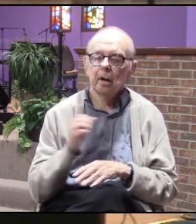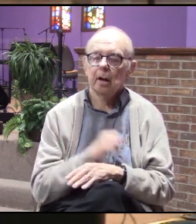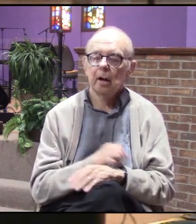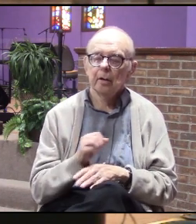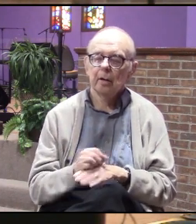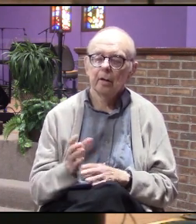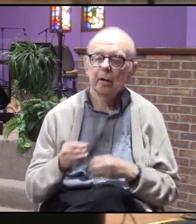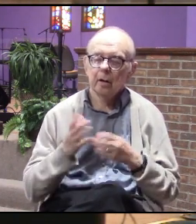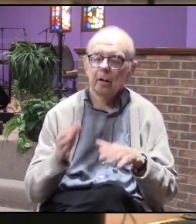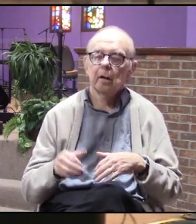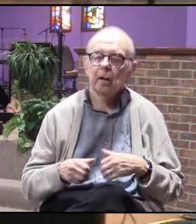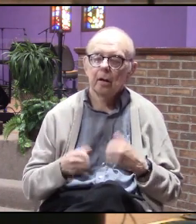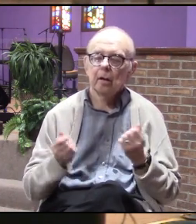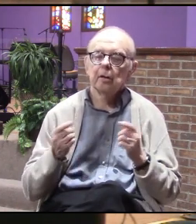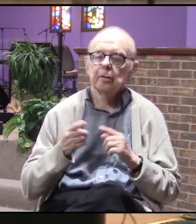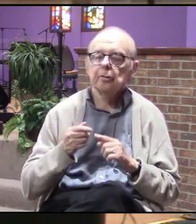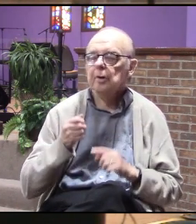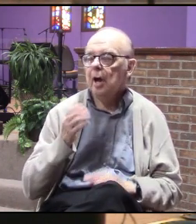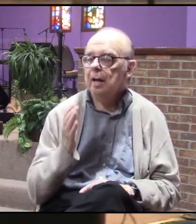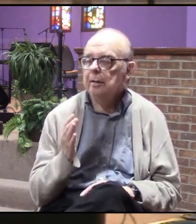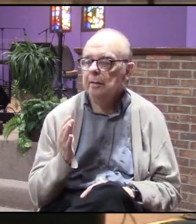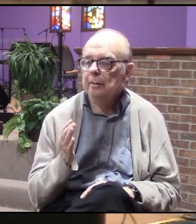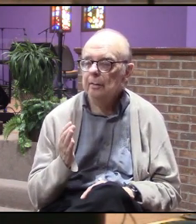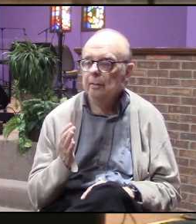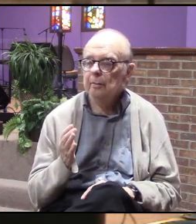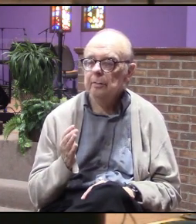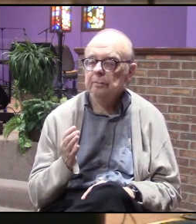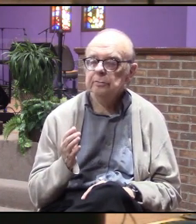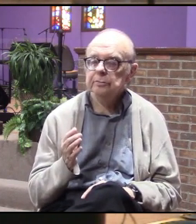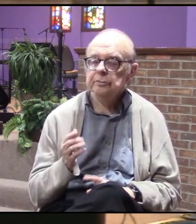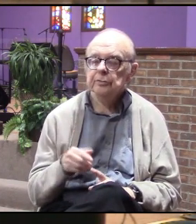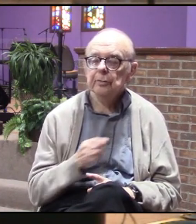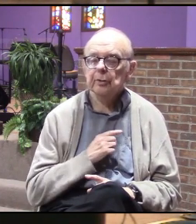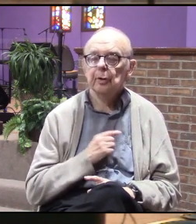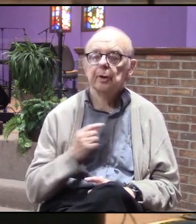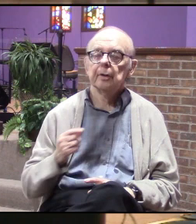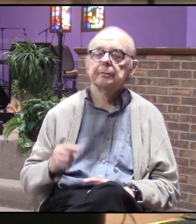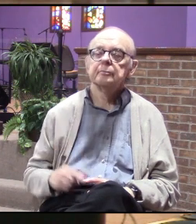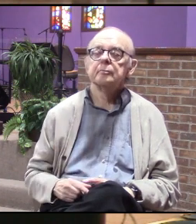offered sacrifices to the God, to the Lord?